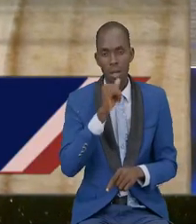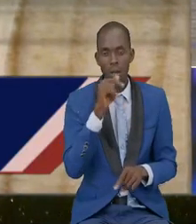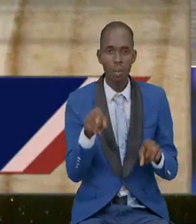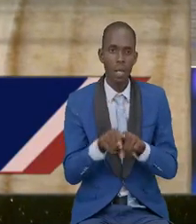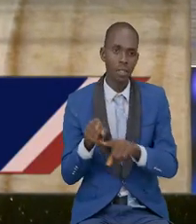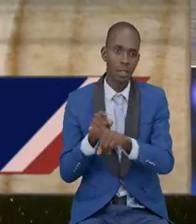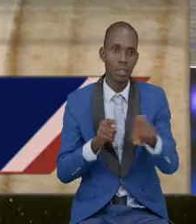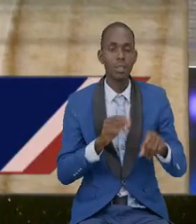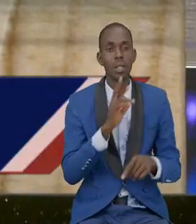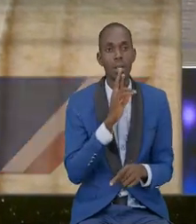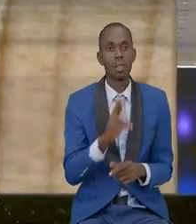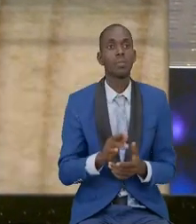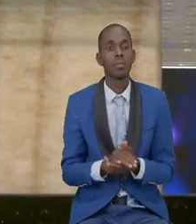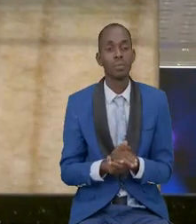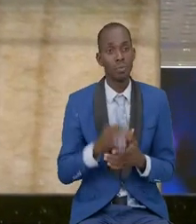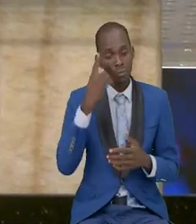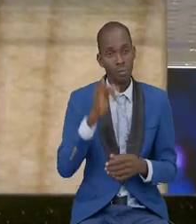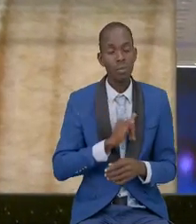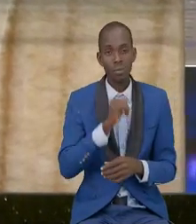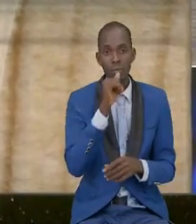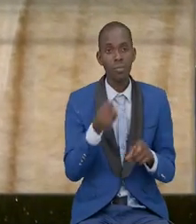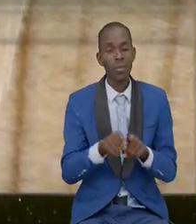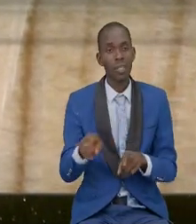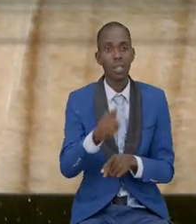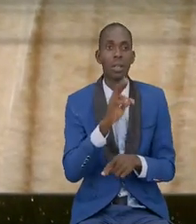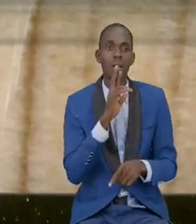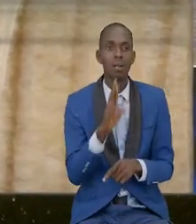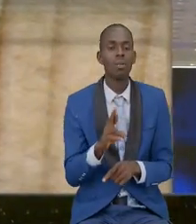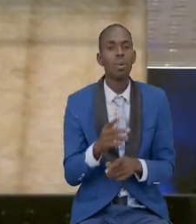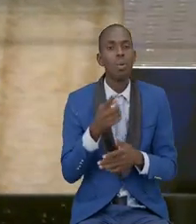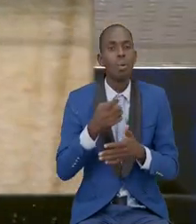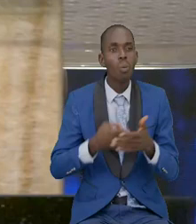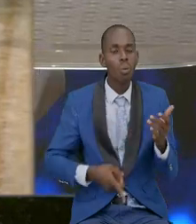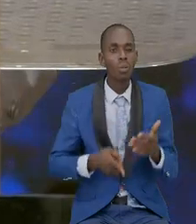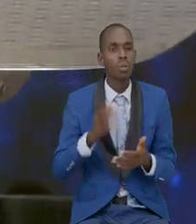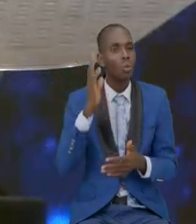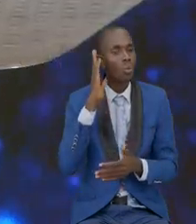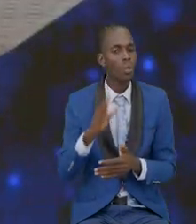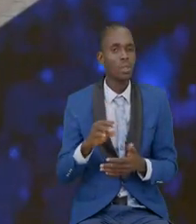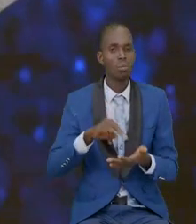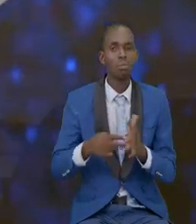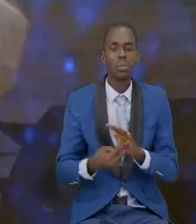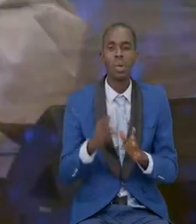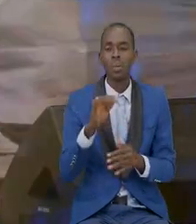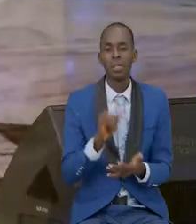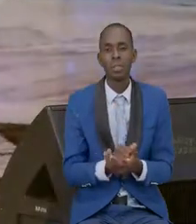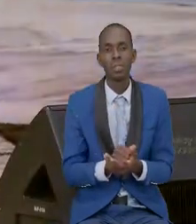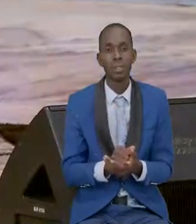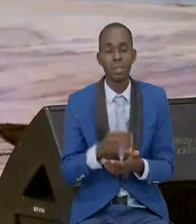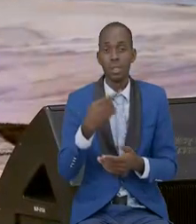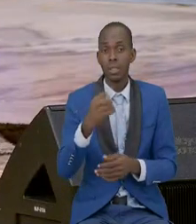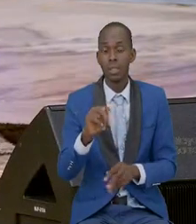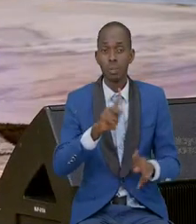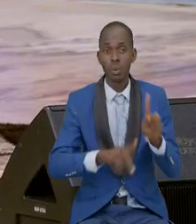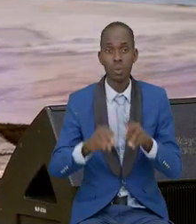as I am, for I am as ye are. What could he mean by that? The Galatians